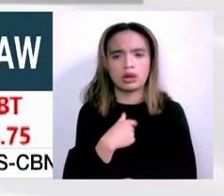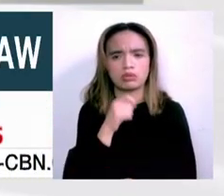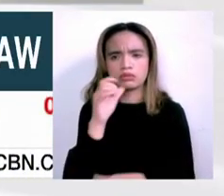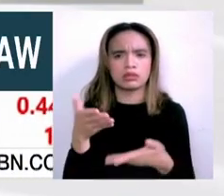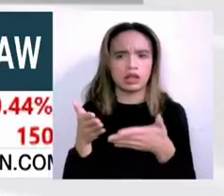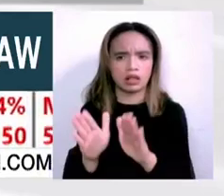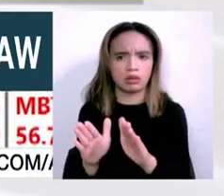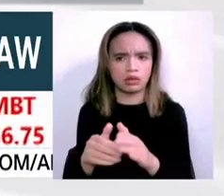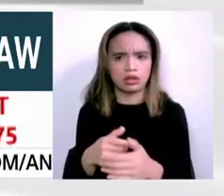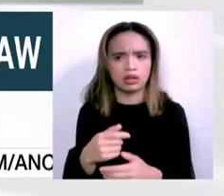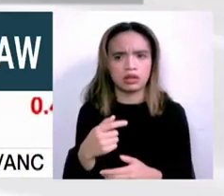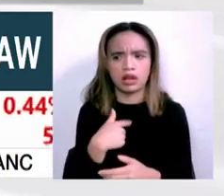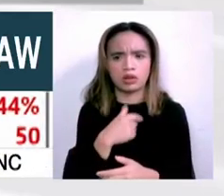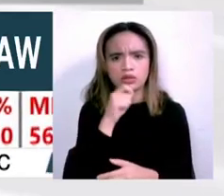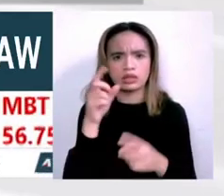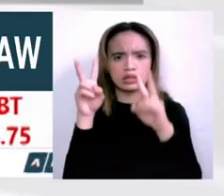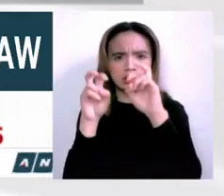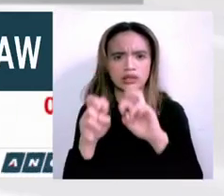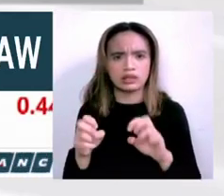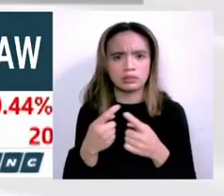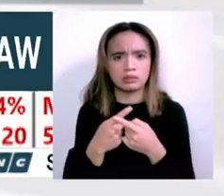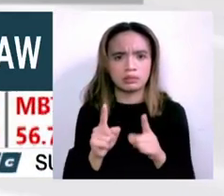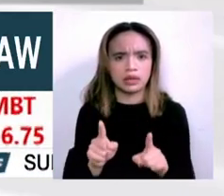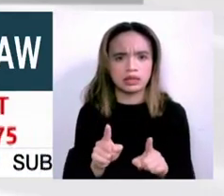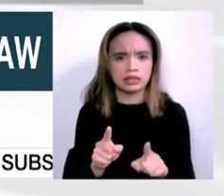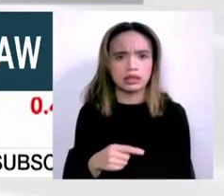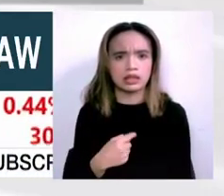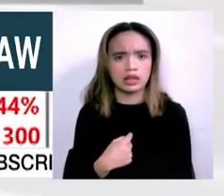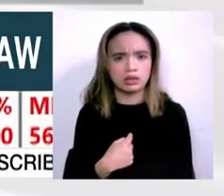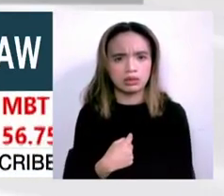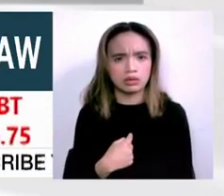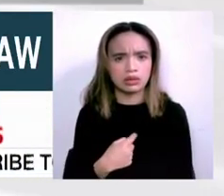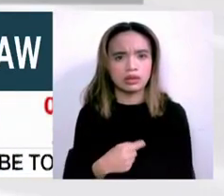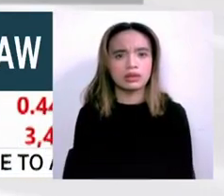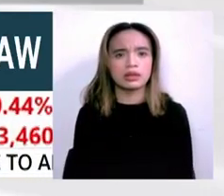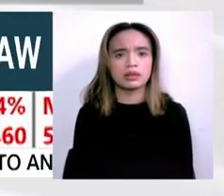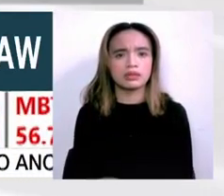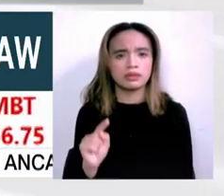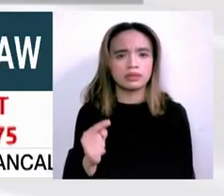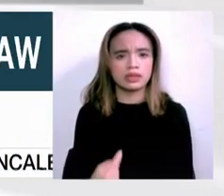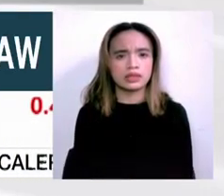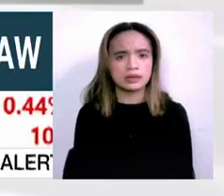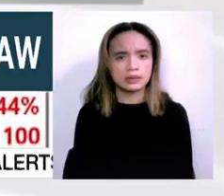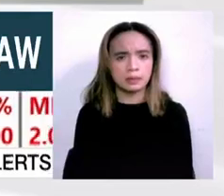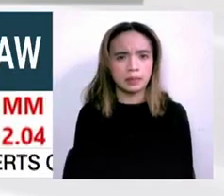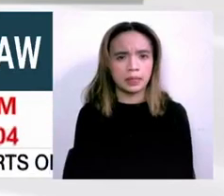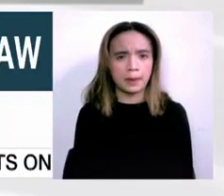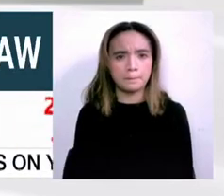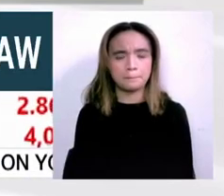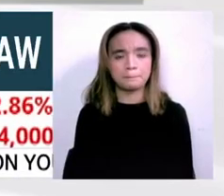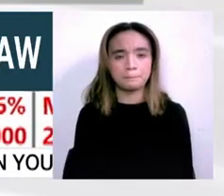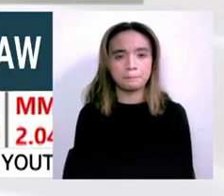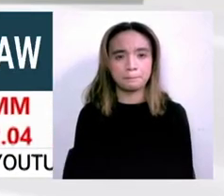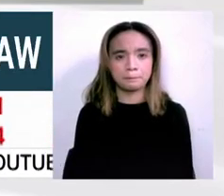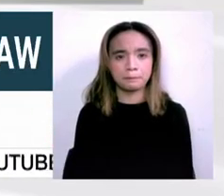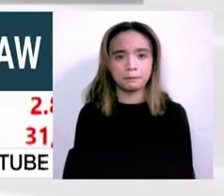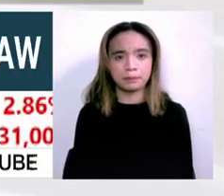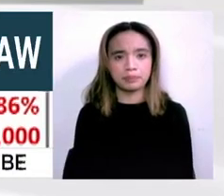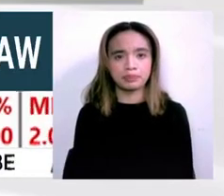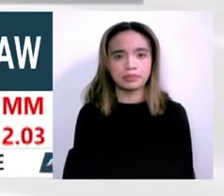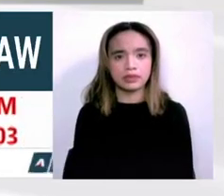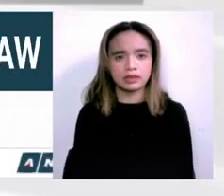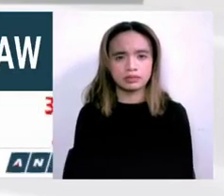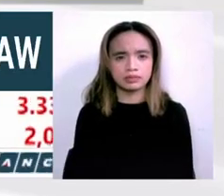would investigate. But I was just a second, first lieutenant, even captain. But in 1999